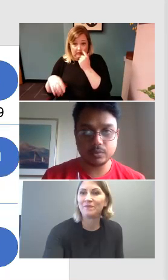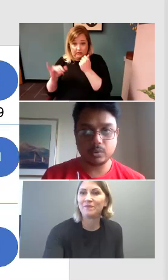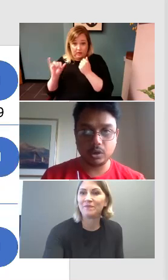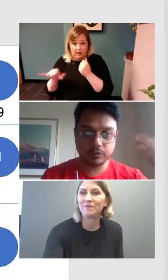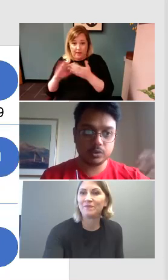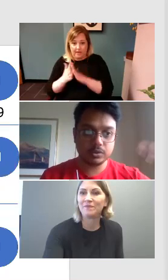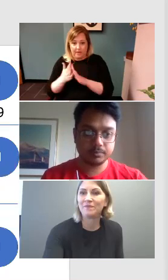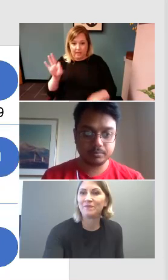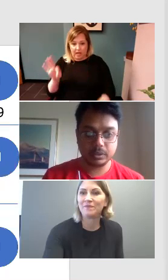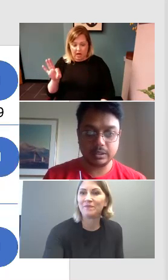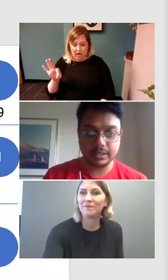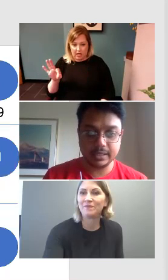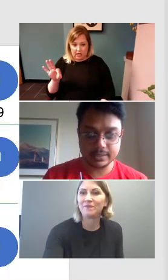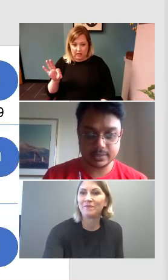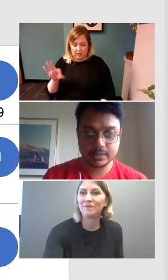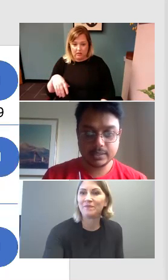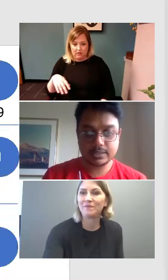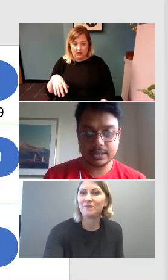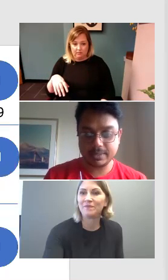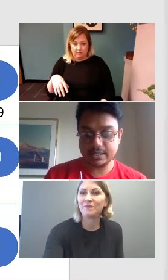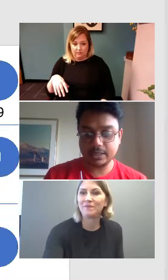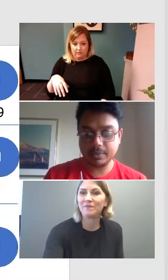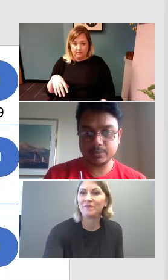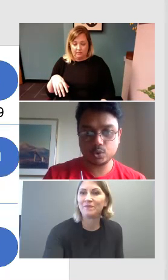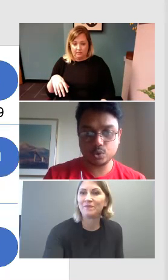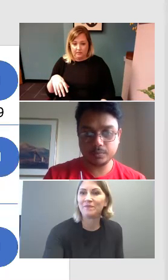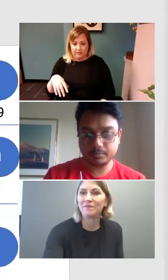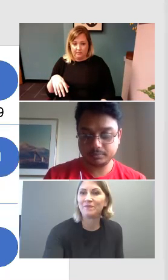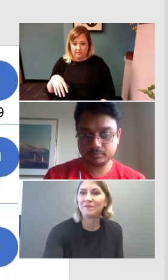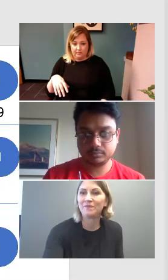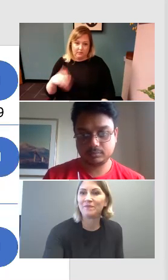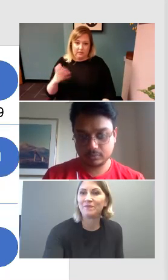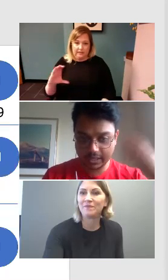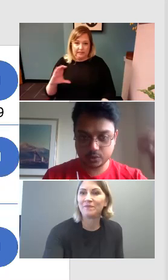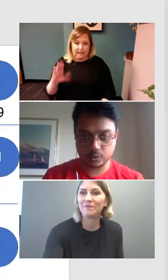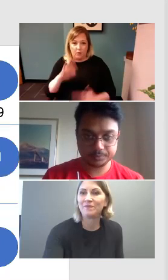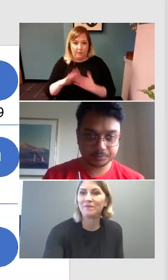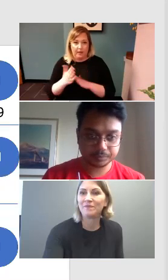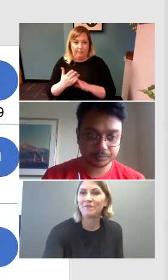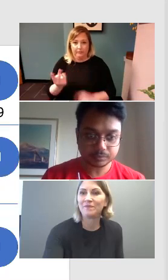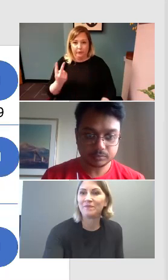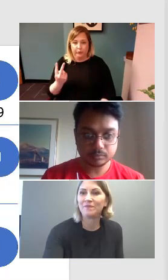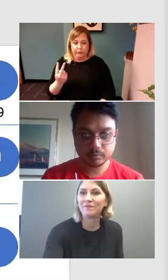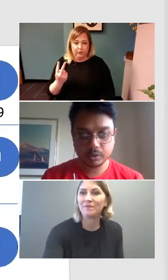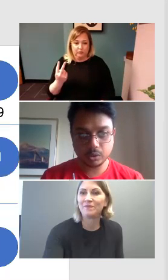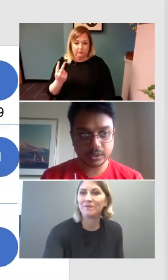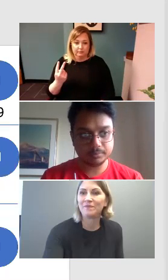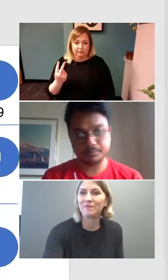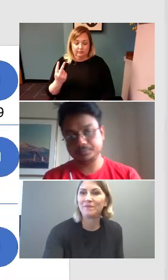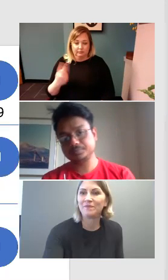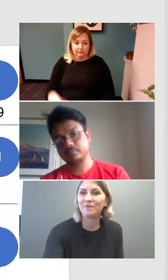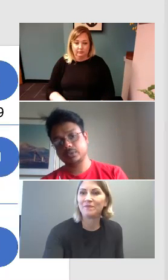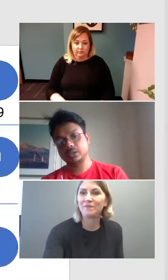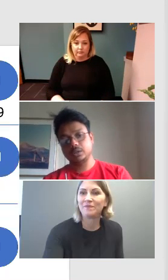that gives you all of those indices. C basically becomes 2, and so on.